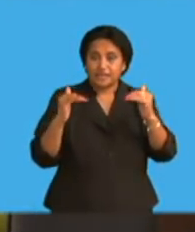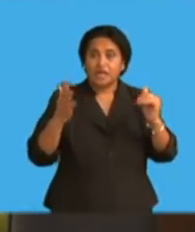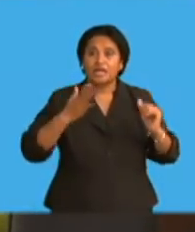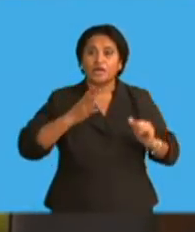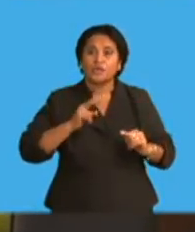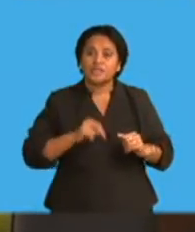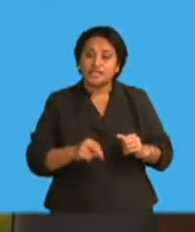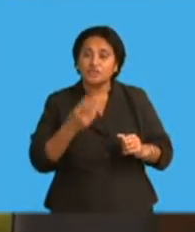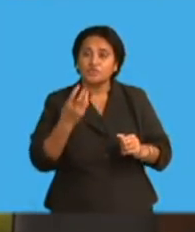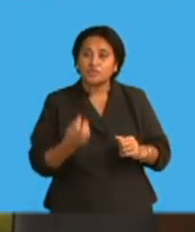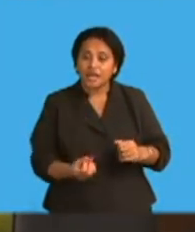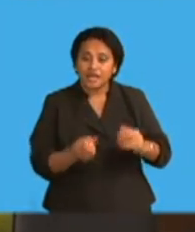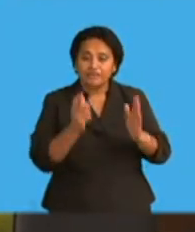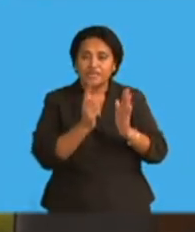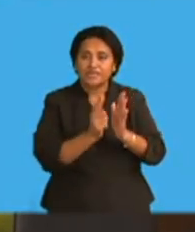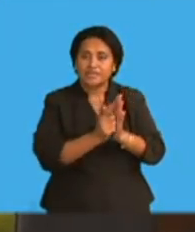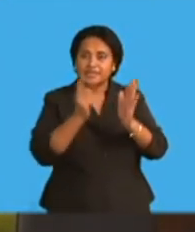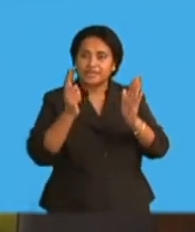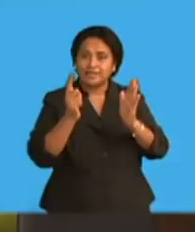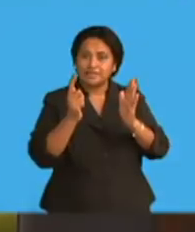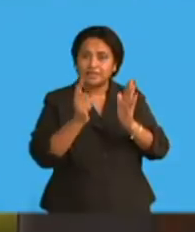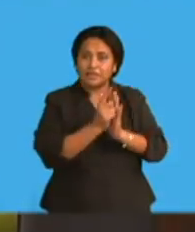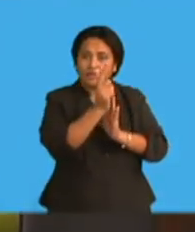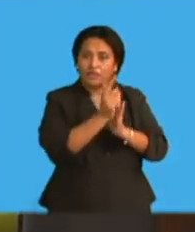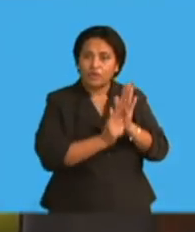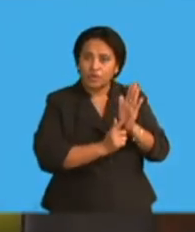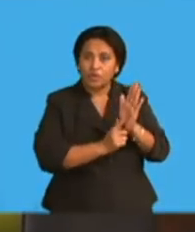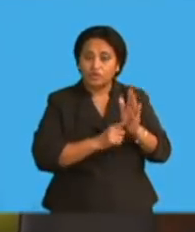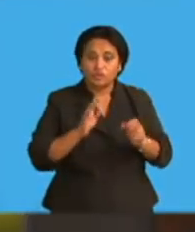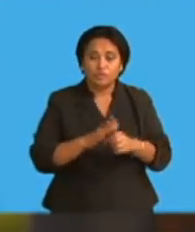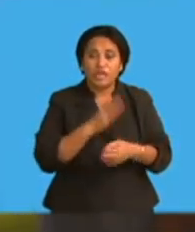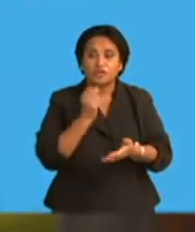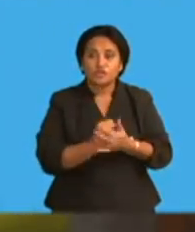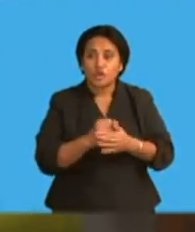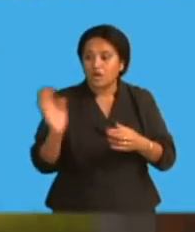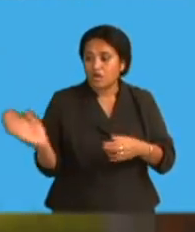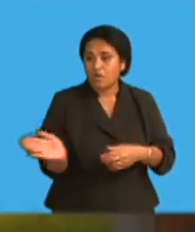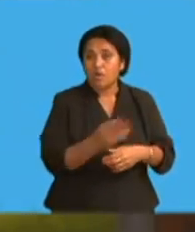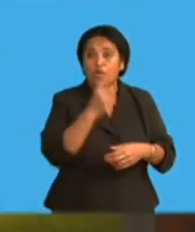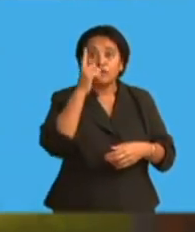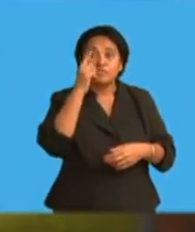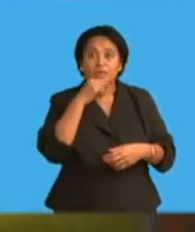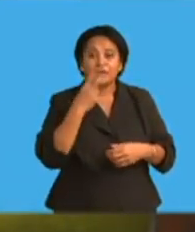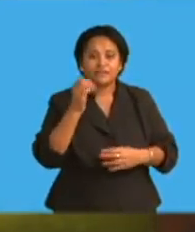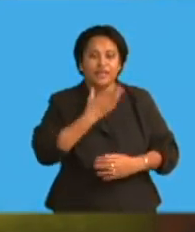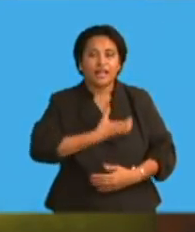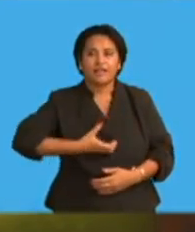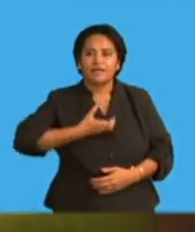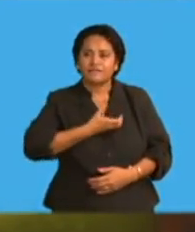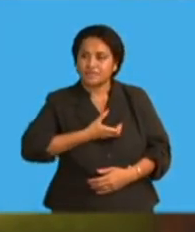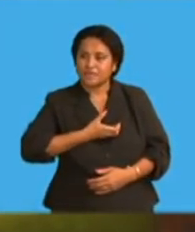legal precepts to ensure that everybody feels comfortable. Not just us, but people who come to invest in our country